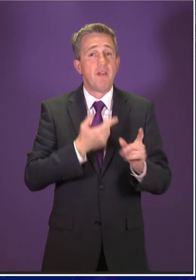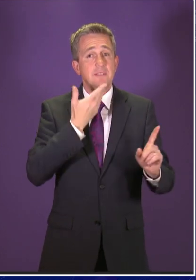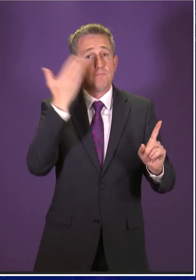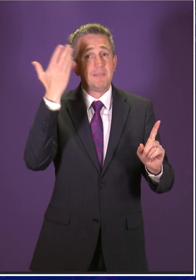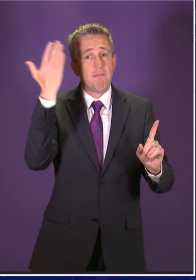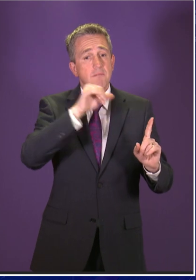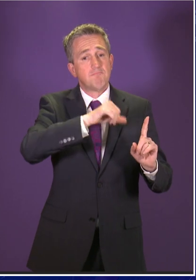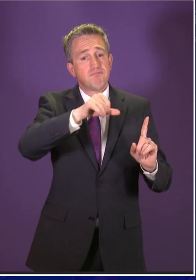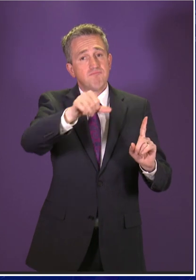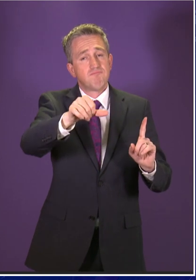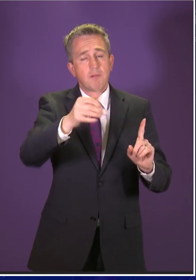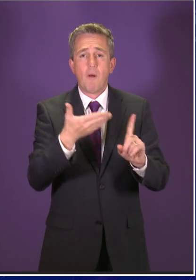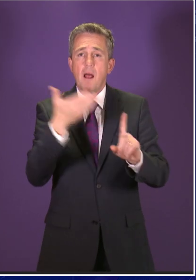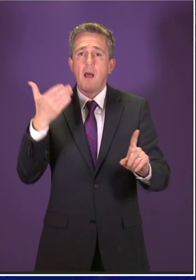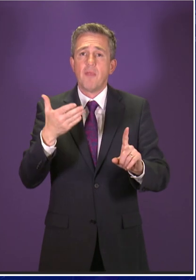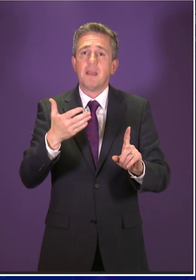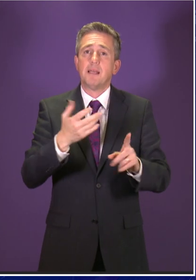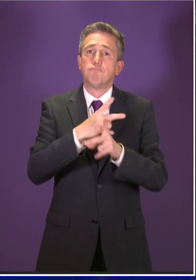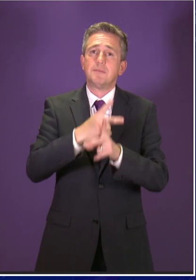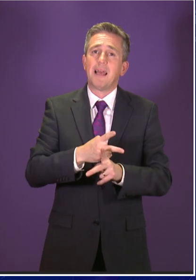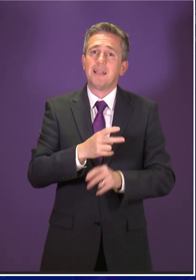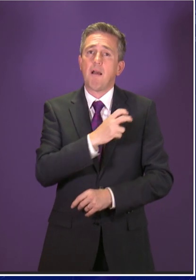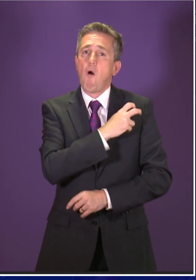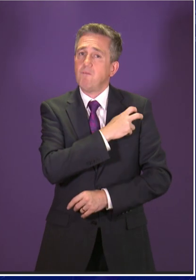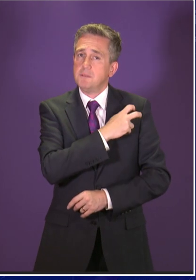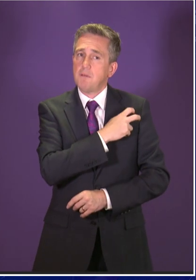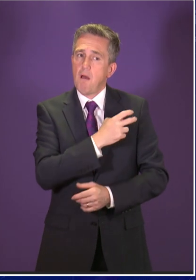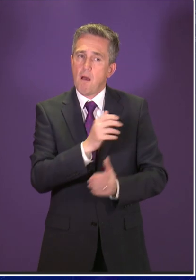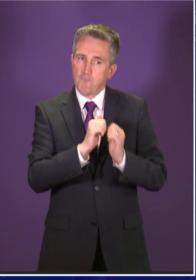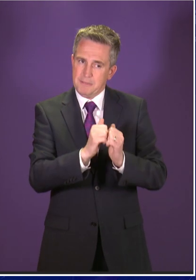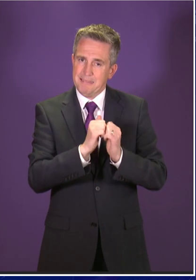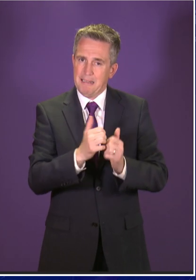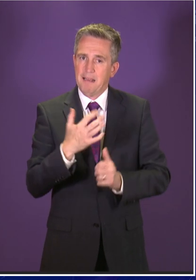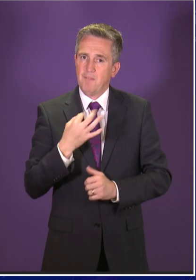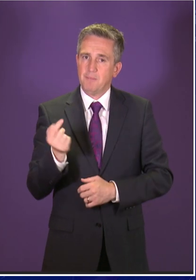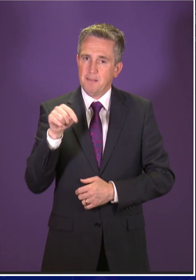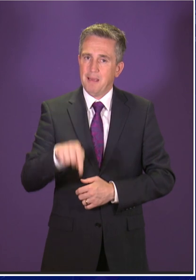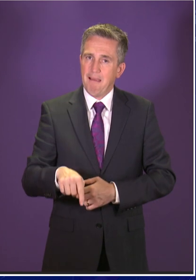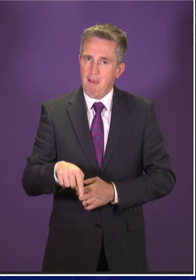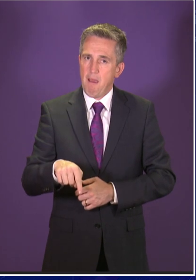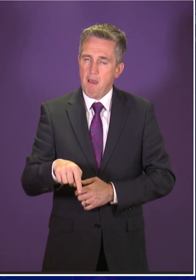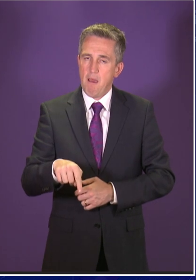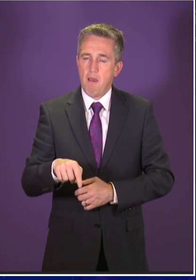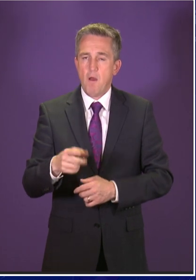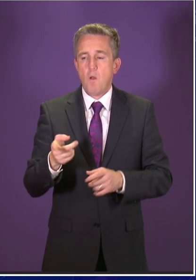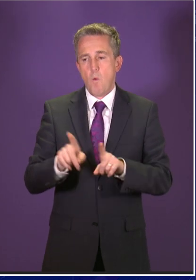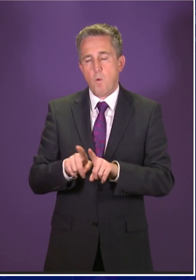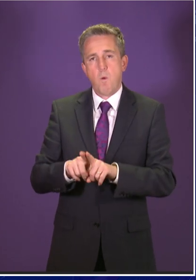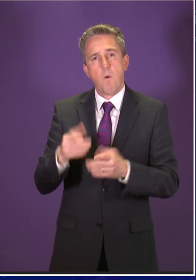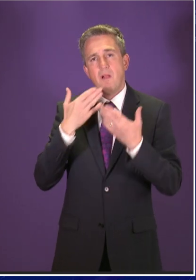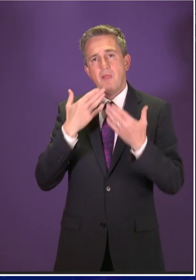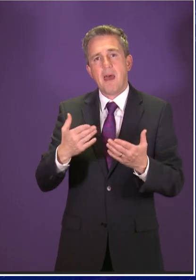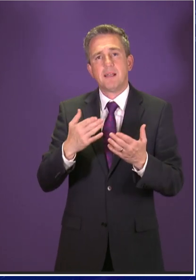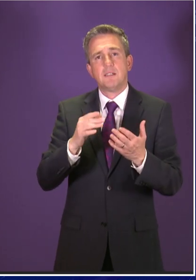in acknowledging the presiding officer and thanking him for the opportunity to be here. Can I also thank Sir Jonathan Mills